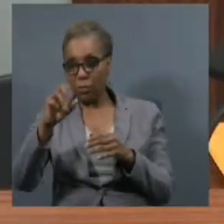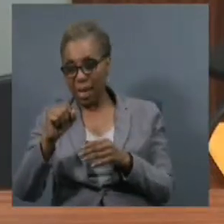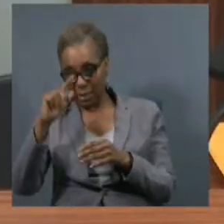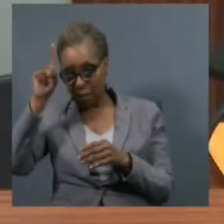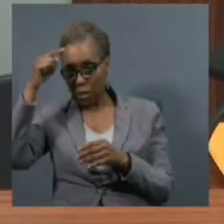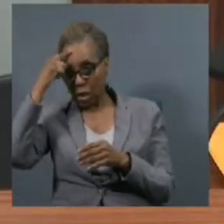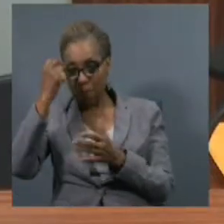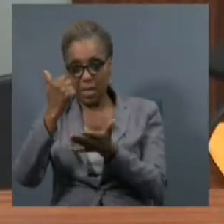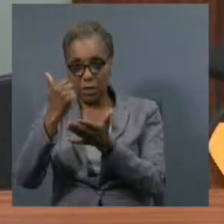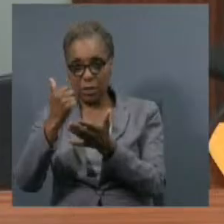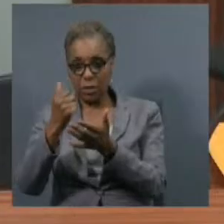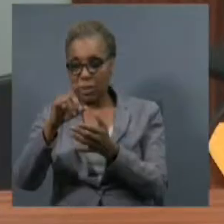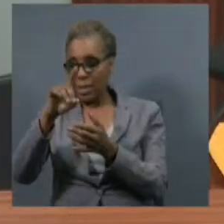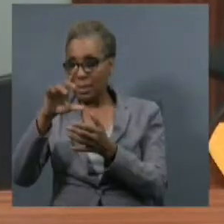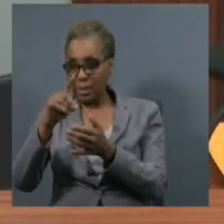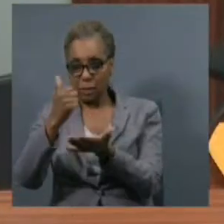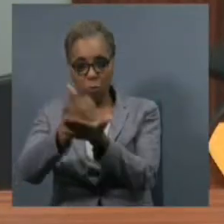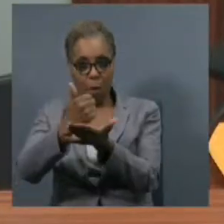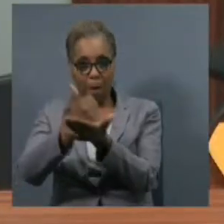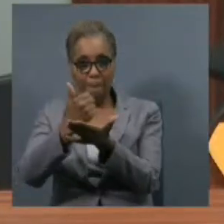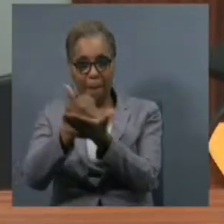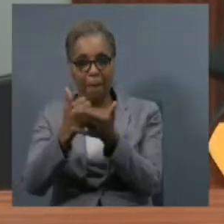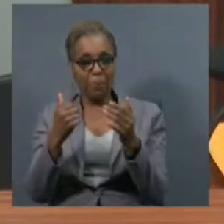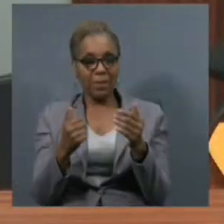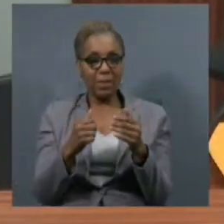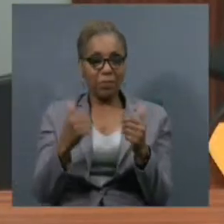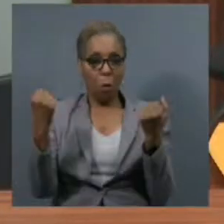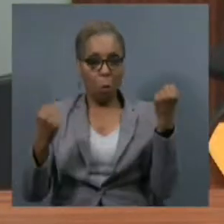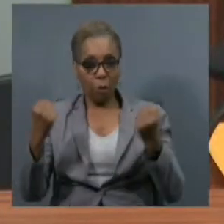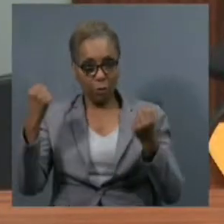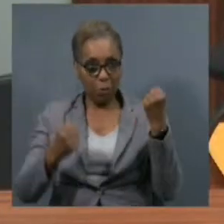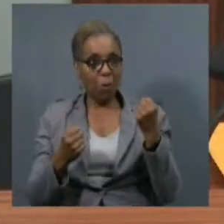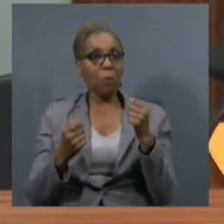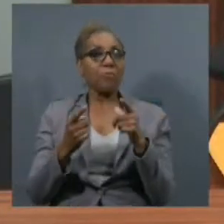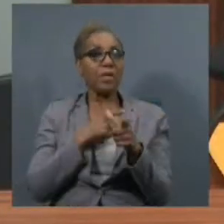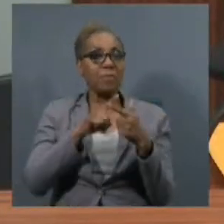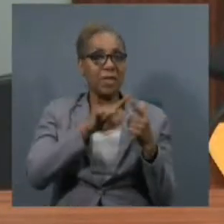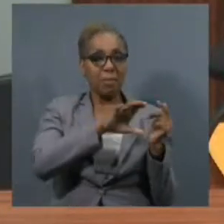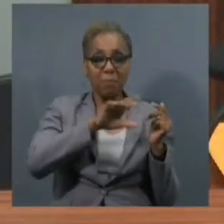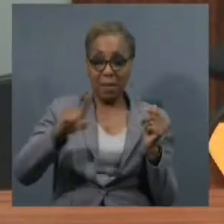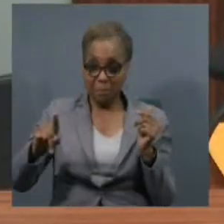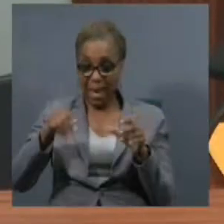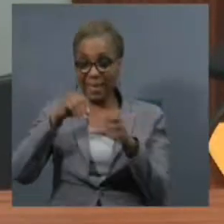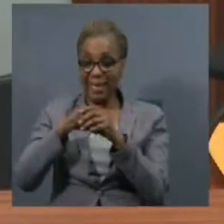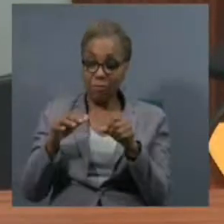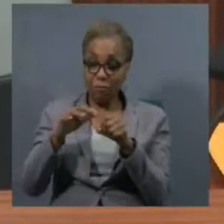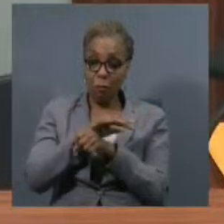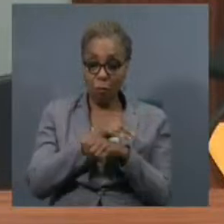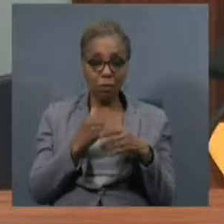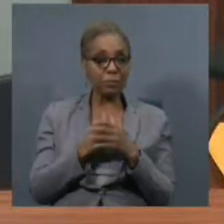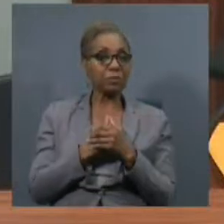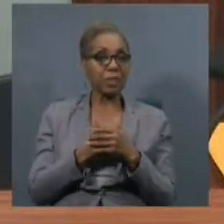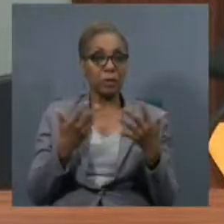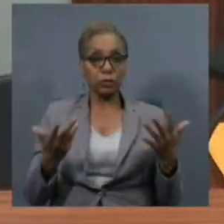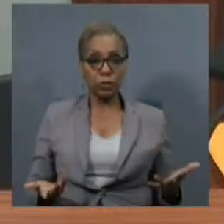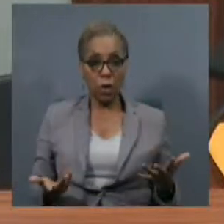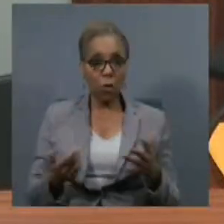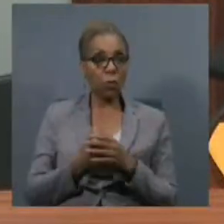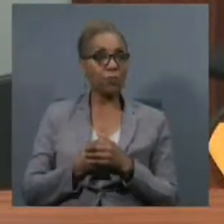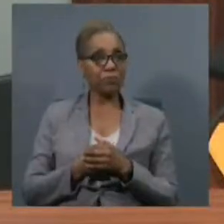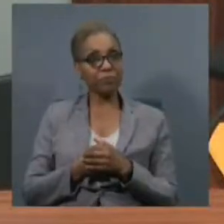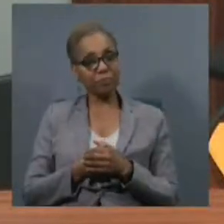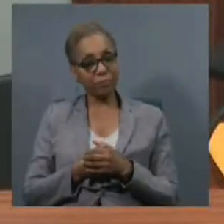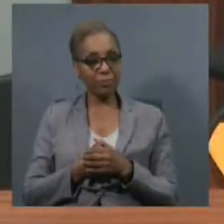out the auto industry, and they were paid back in full. And so,